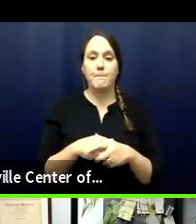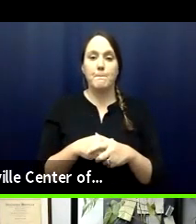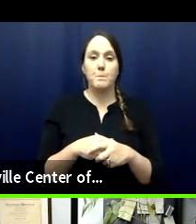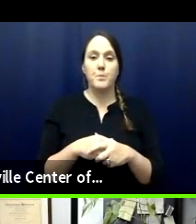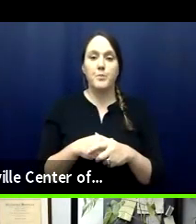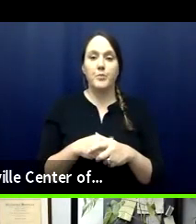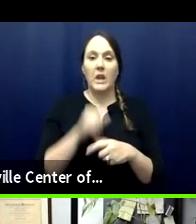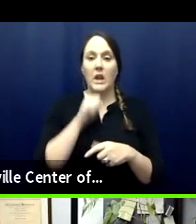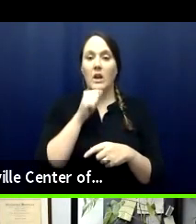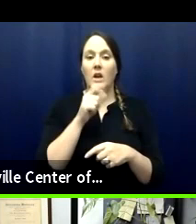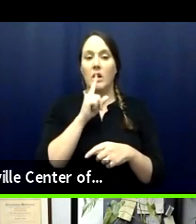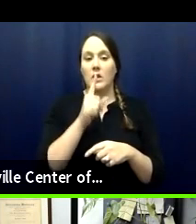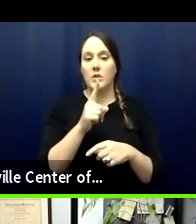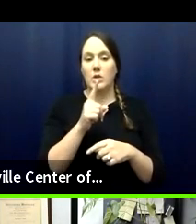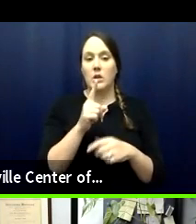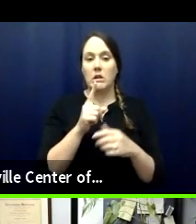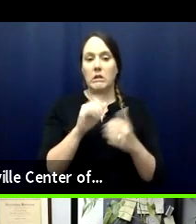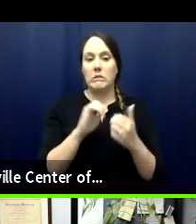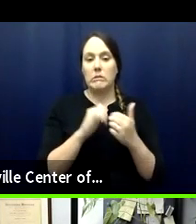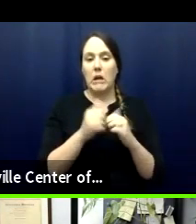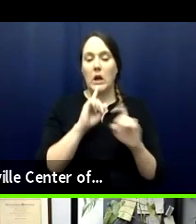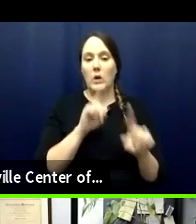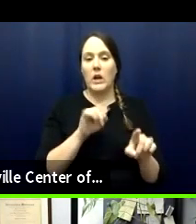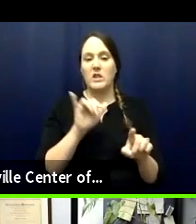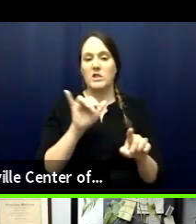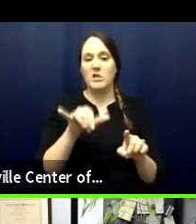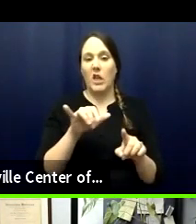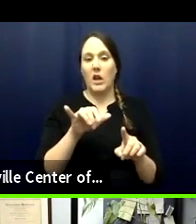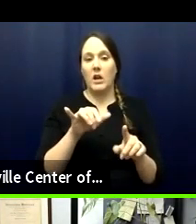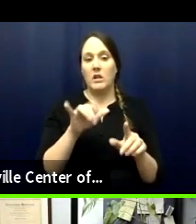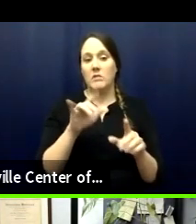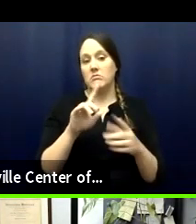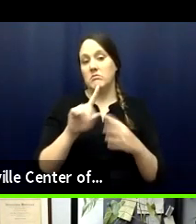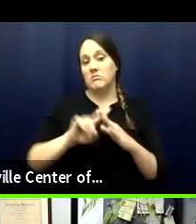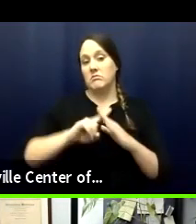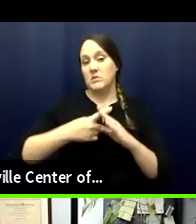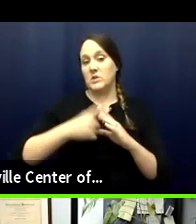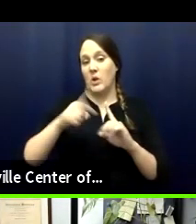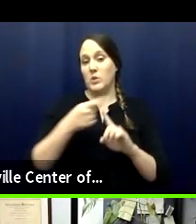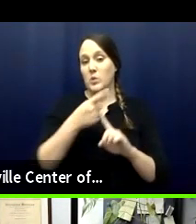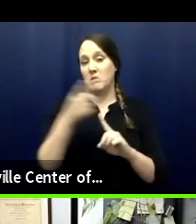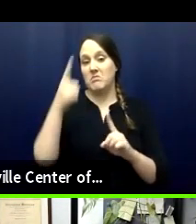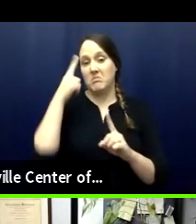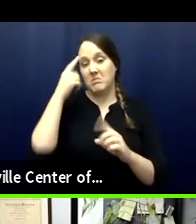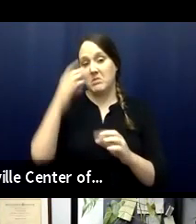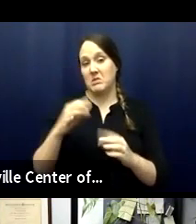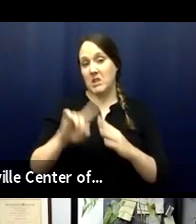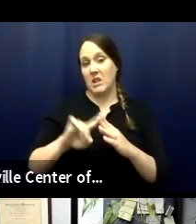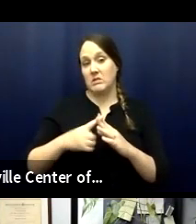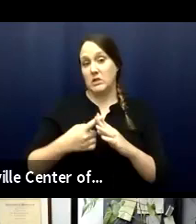I'm not sure how better to answer that. It goes into effect whenever you decide it goes into effect. Okay.